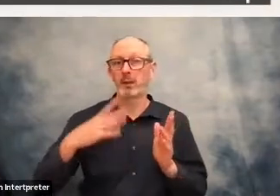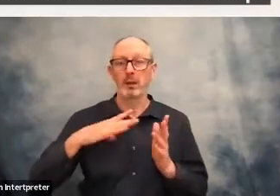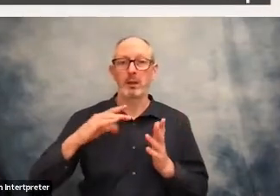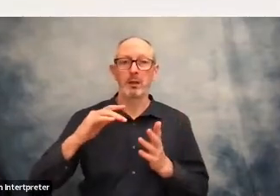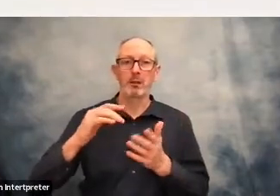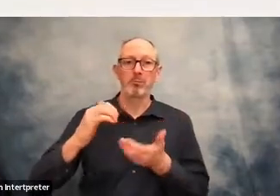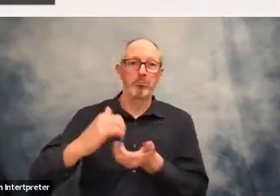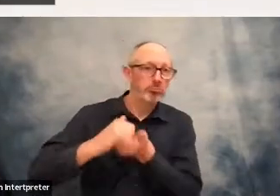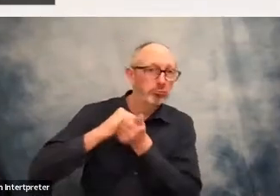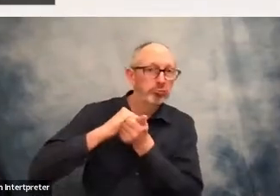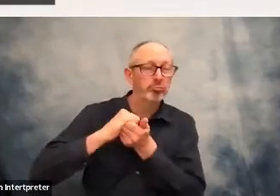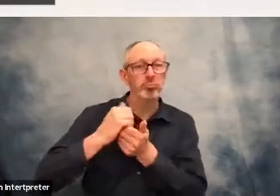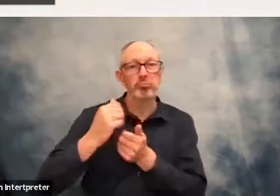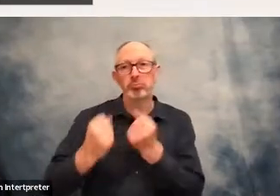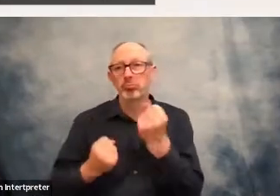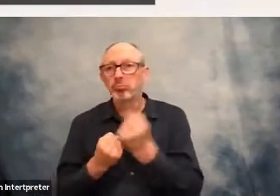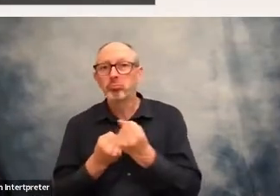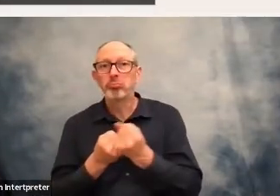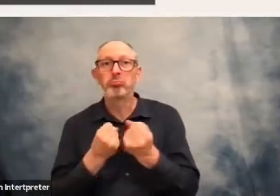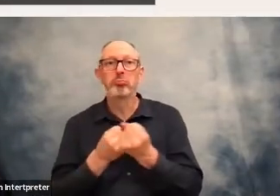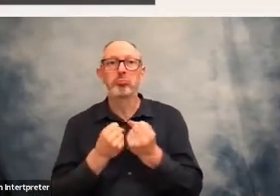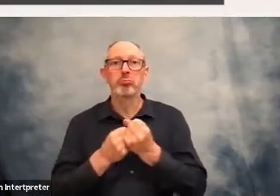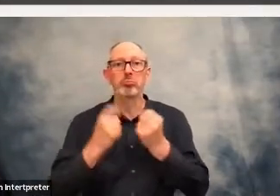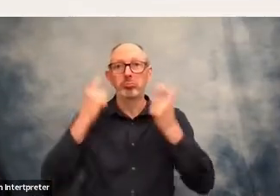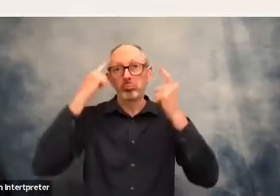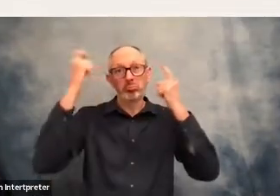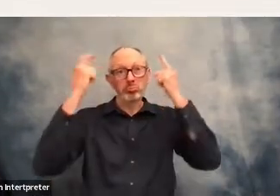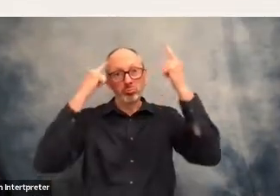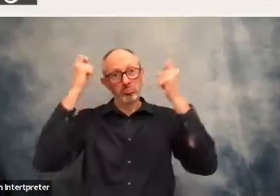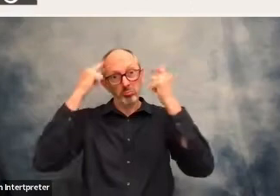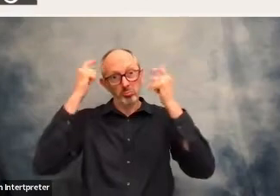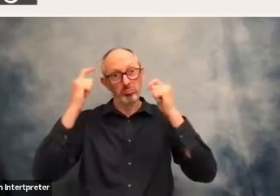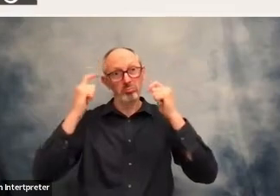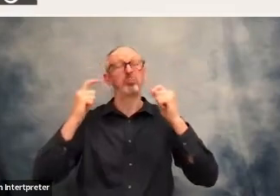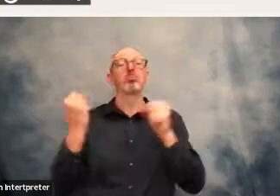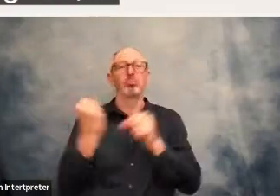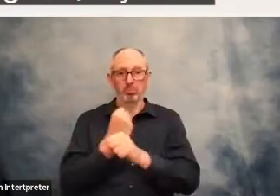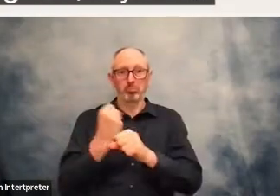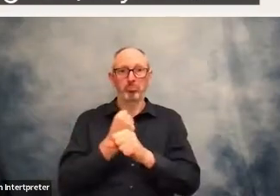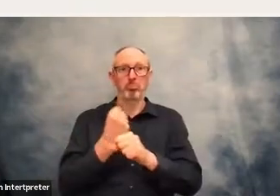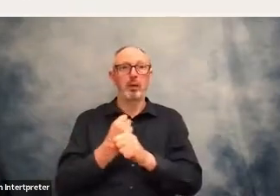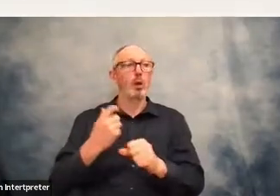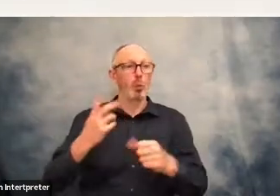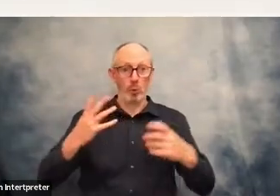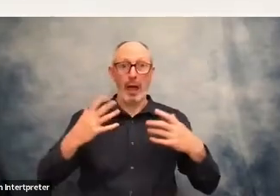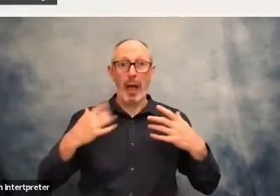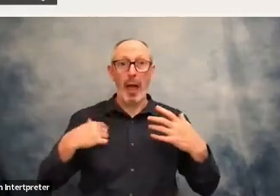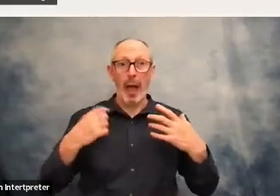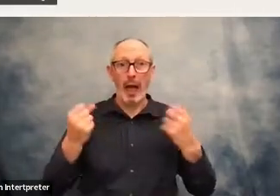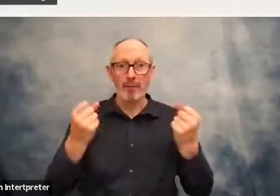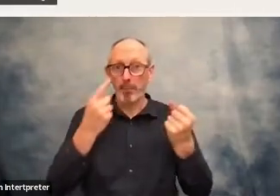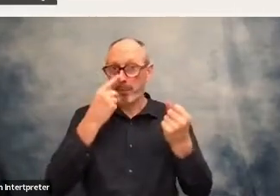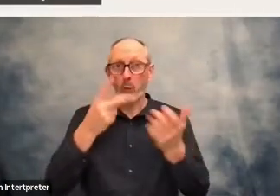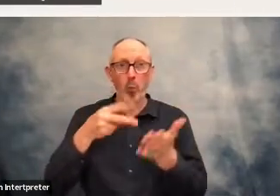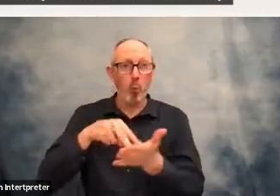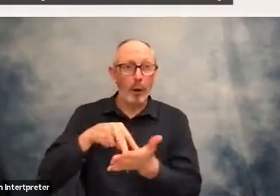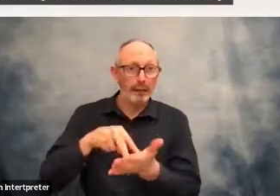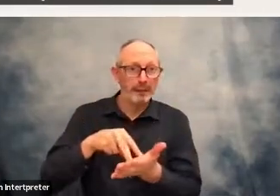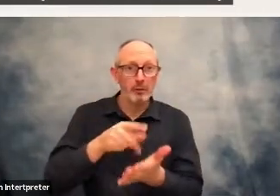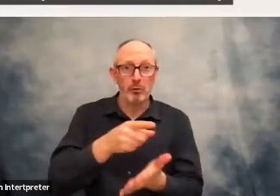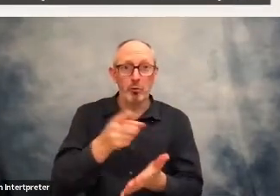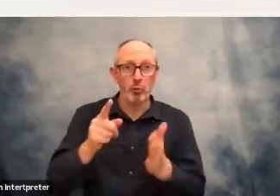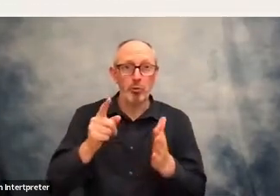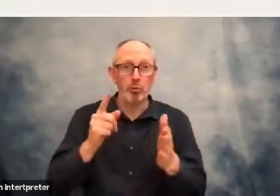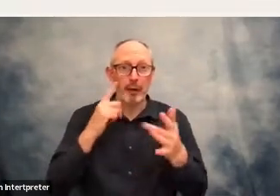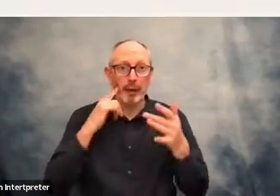to help bring our prototypes to life. And we've got people waiting. So if you're an engineer, a designer, an